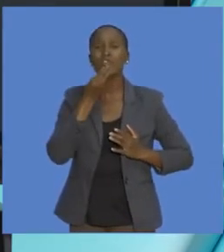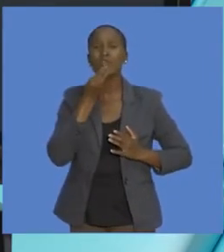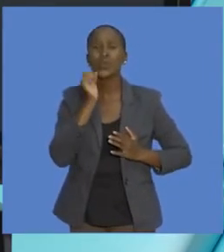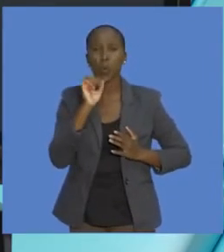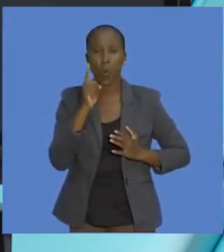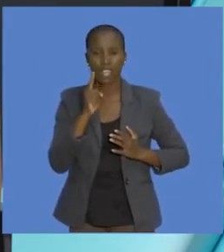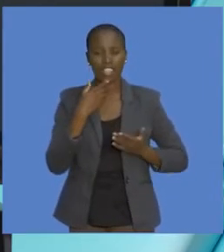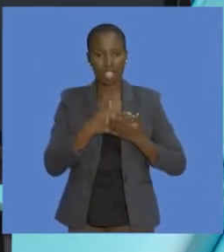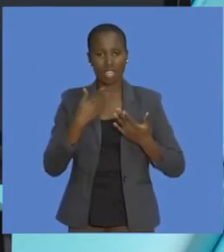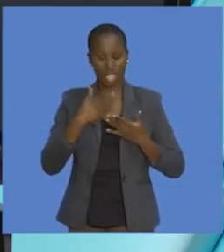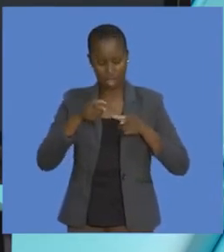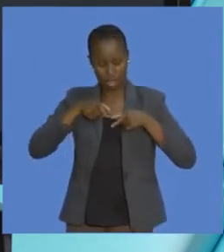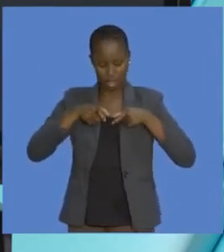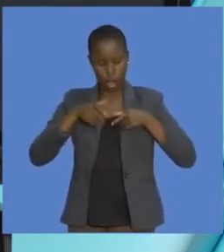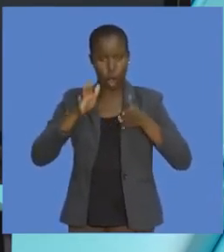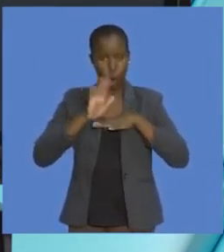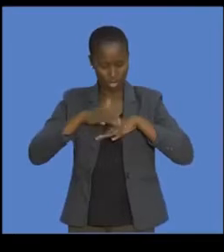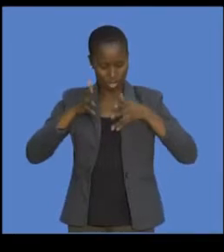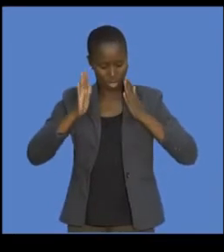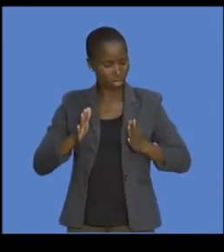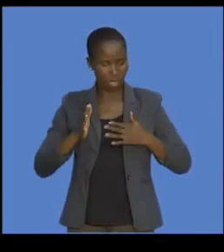or tissue or target area.